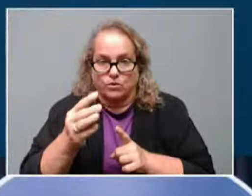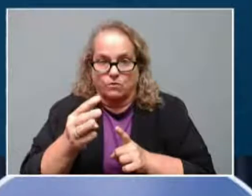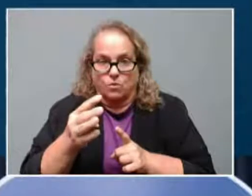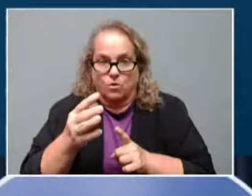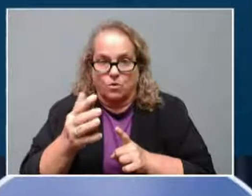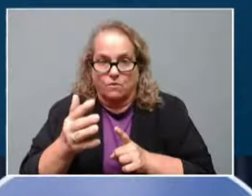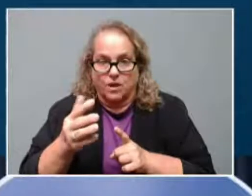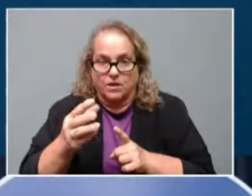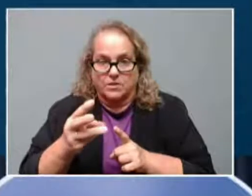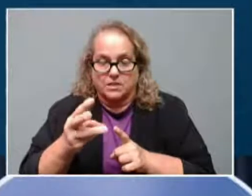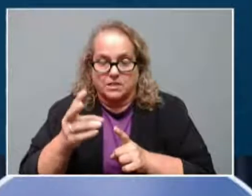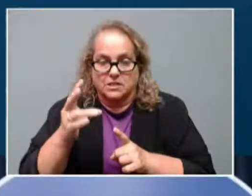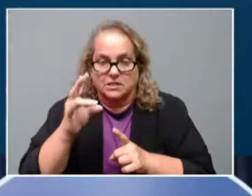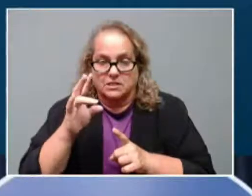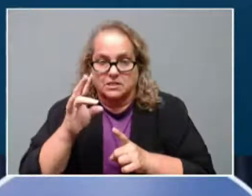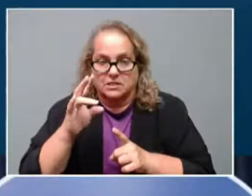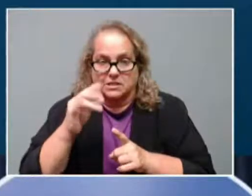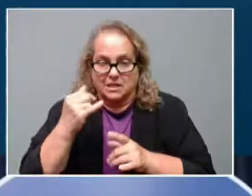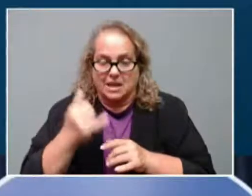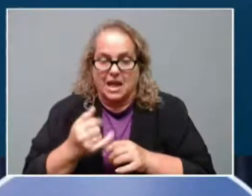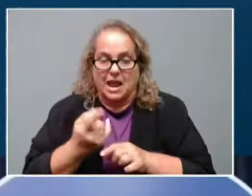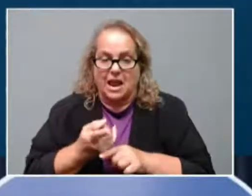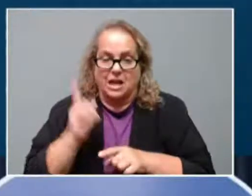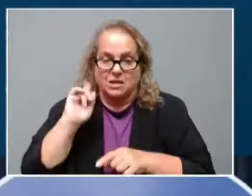Now down to last week,